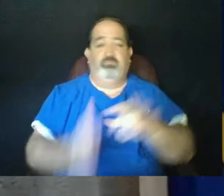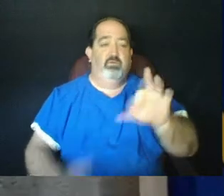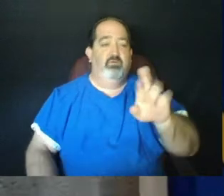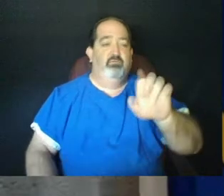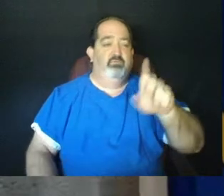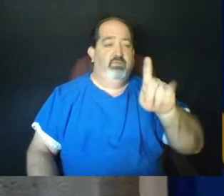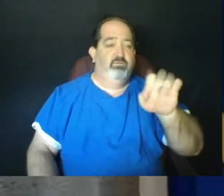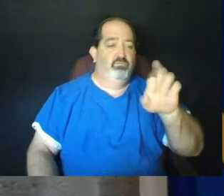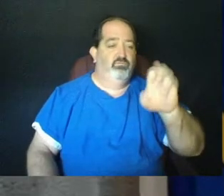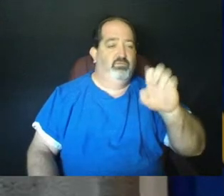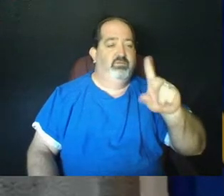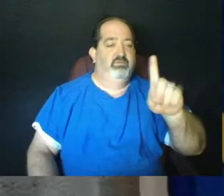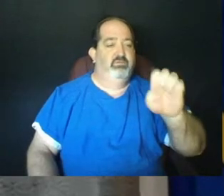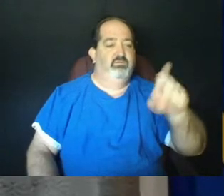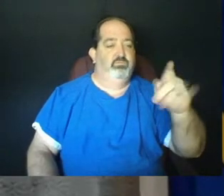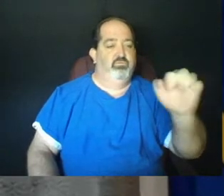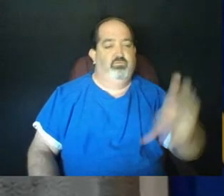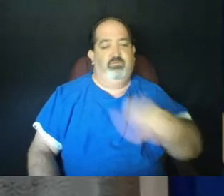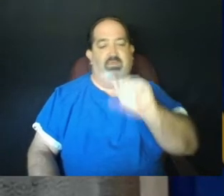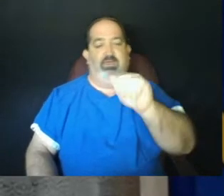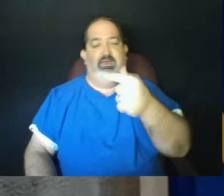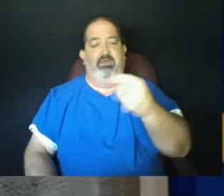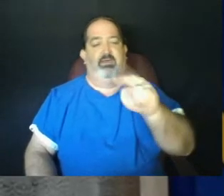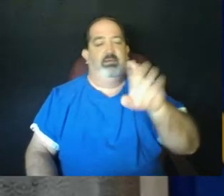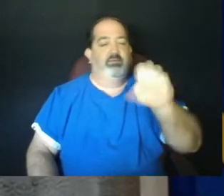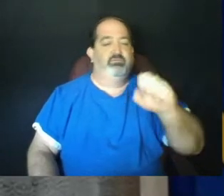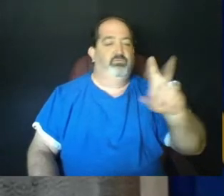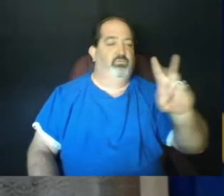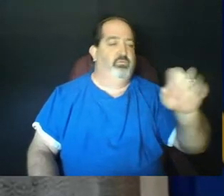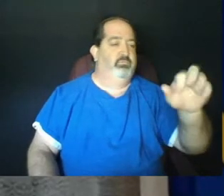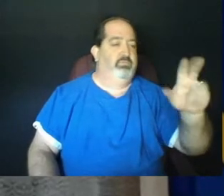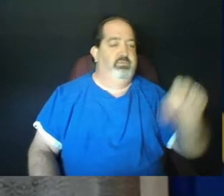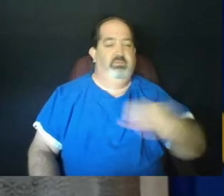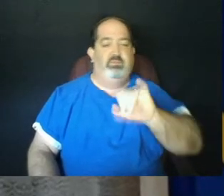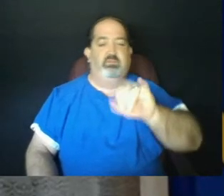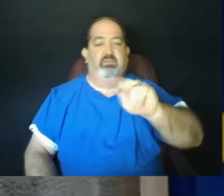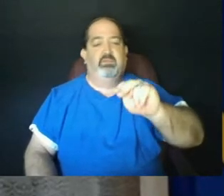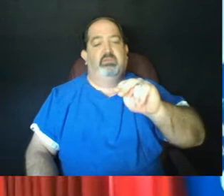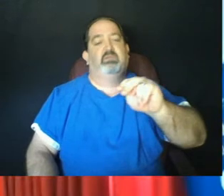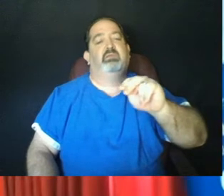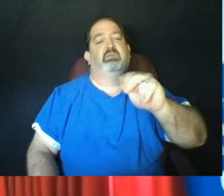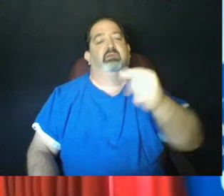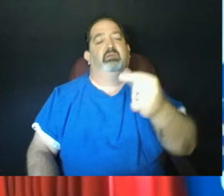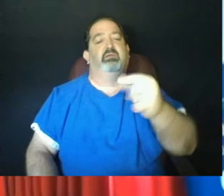de Scheberg, Agnes Wertmann, and Ingvilder in Erska.